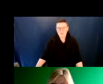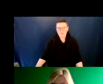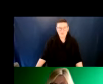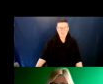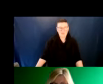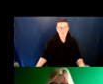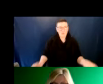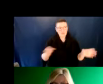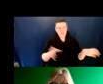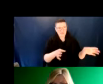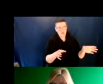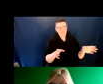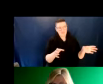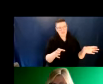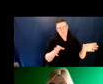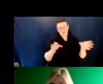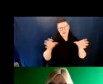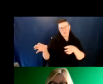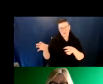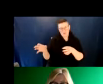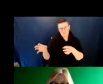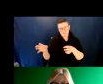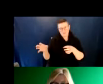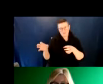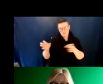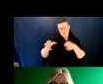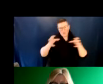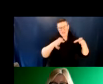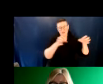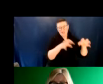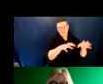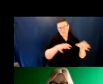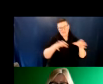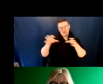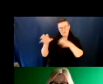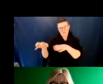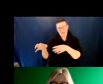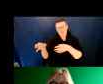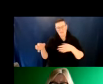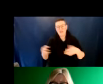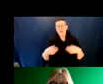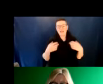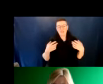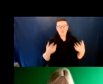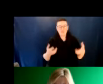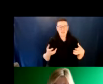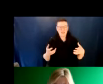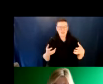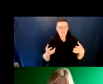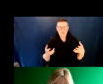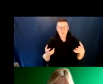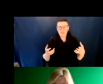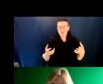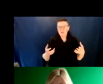You use one set of terms to describe another, like one set of concepts to describe another set of concepts. And usually like